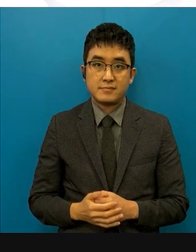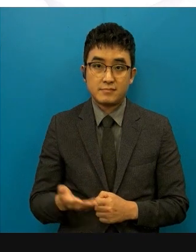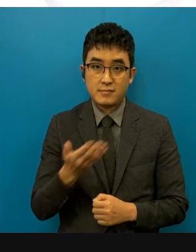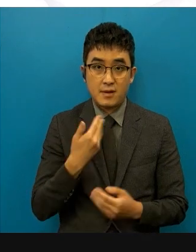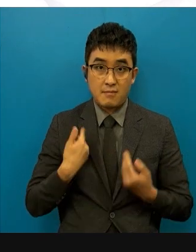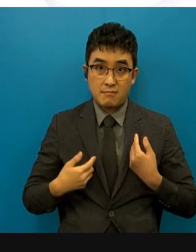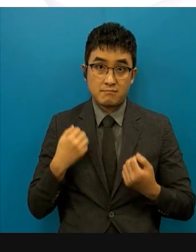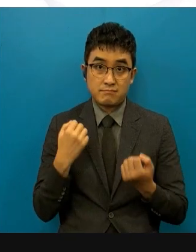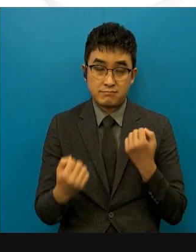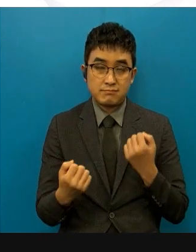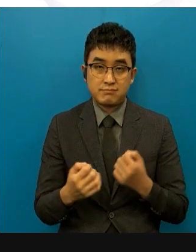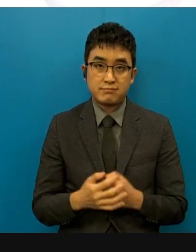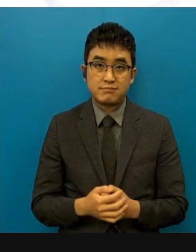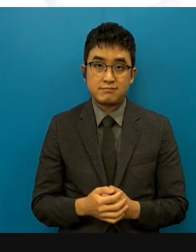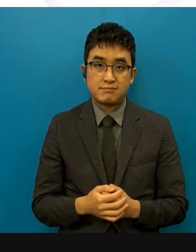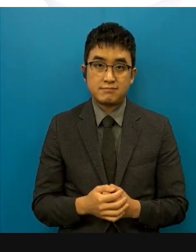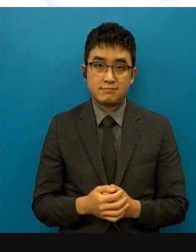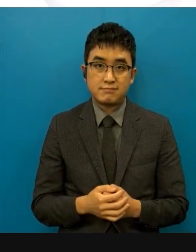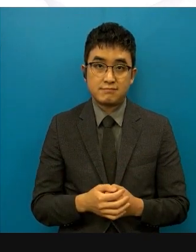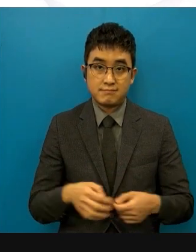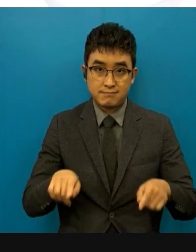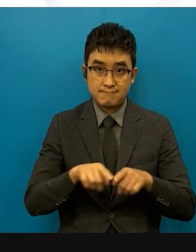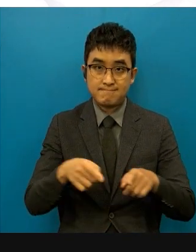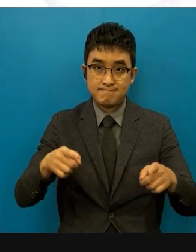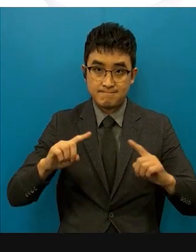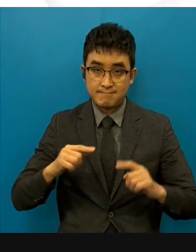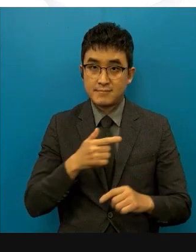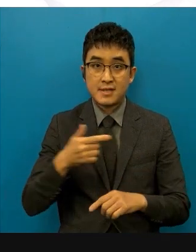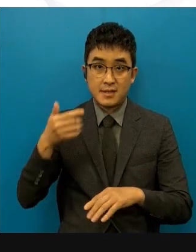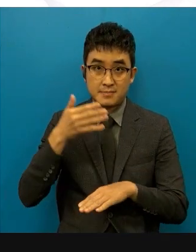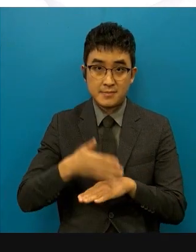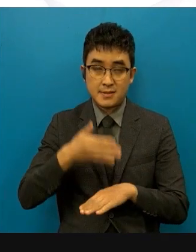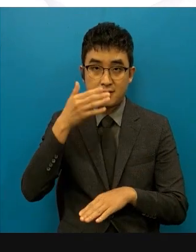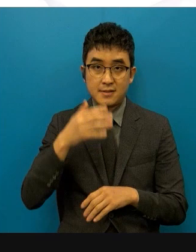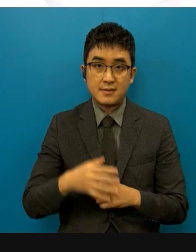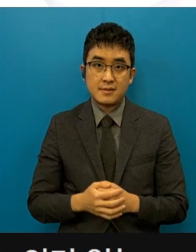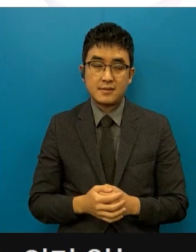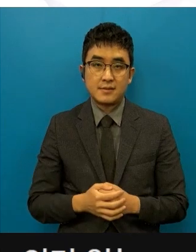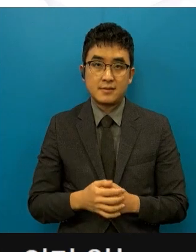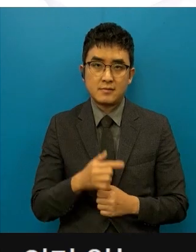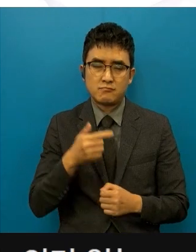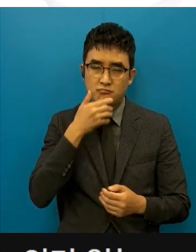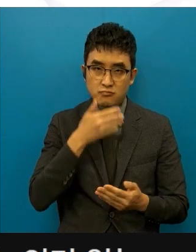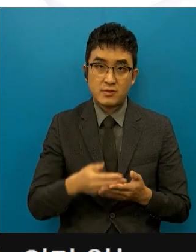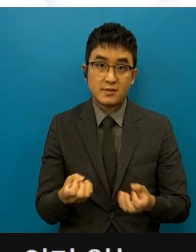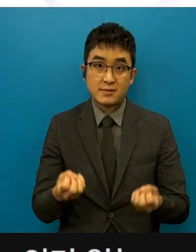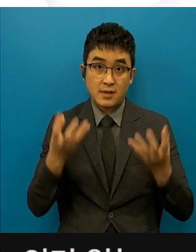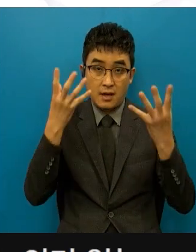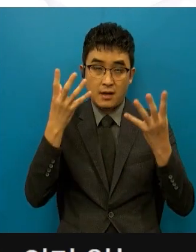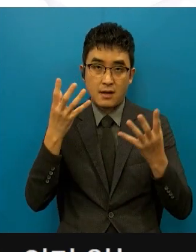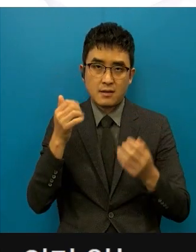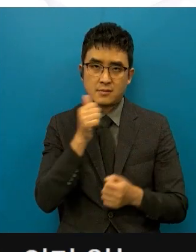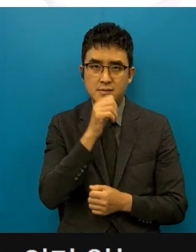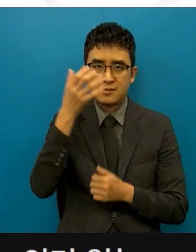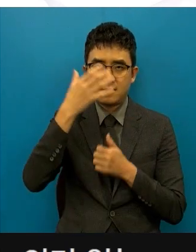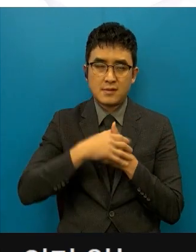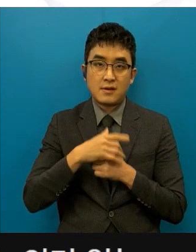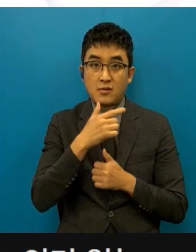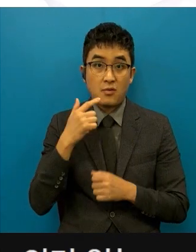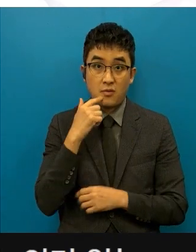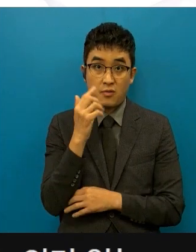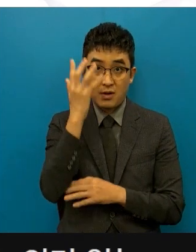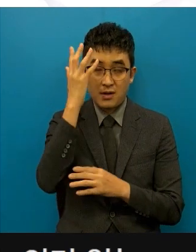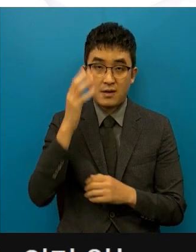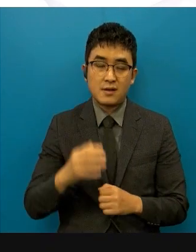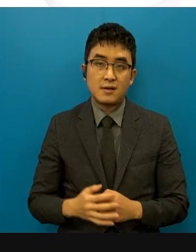to be here as the host for this meaningful event. Today is the second day of this forum, and like yesterday, in-depth discussions will be